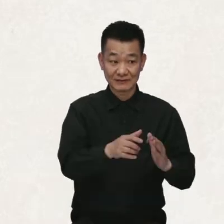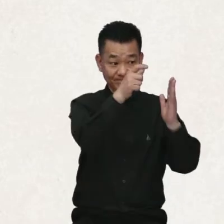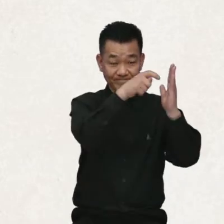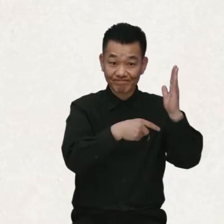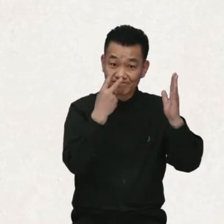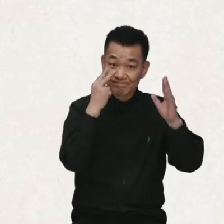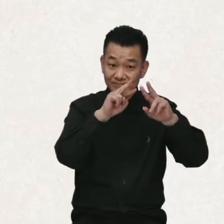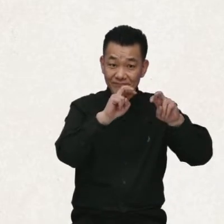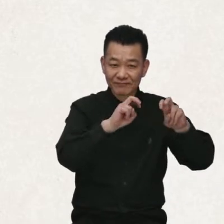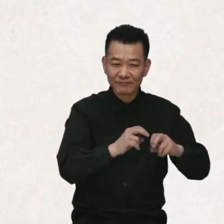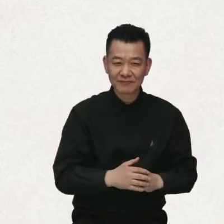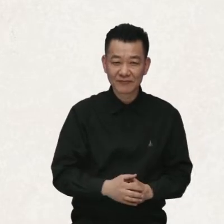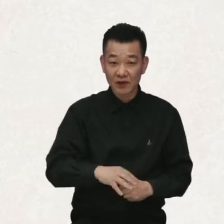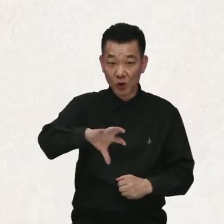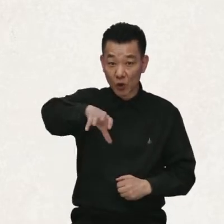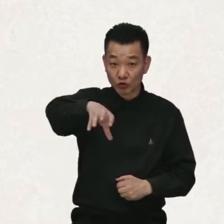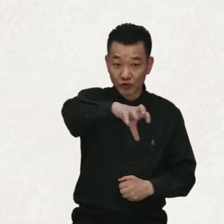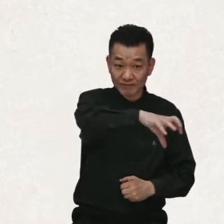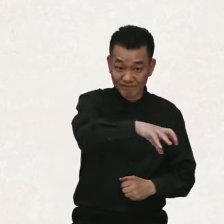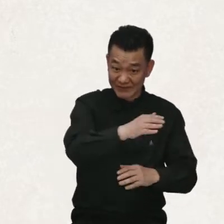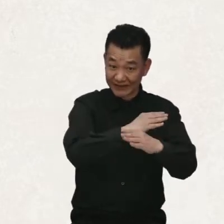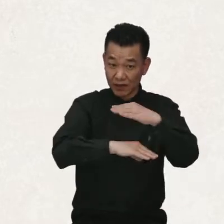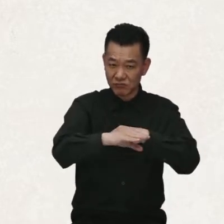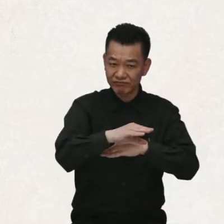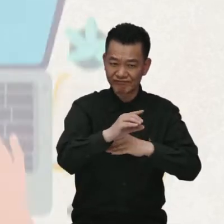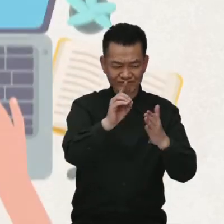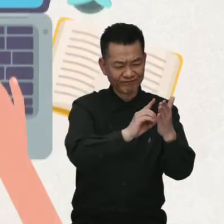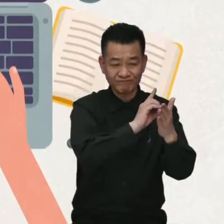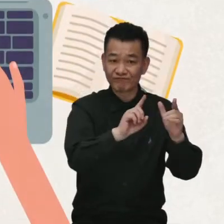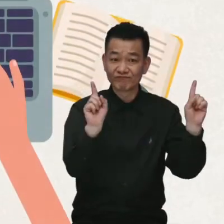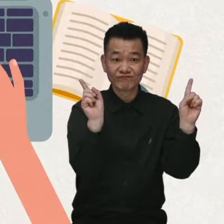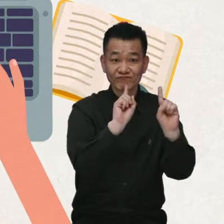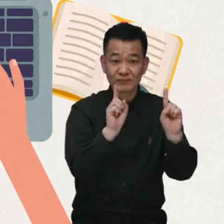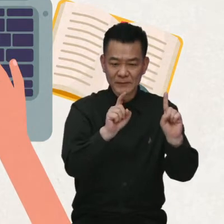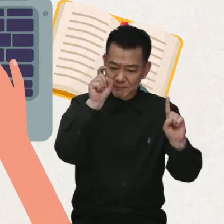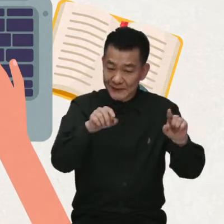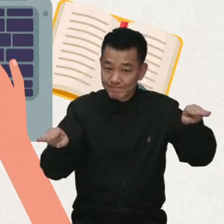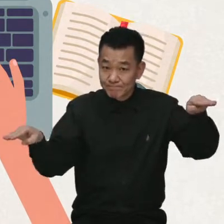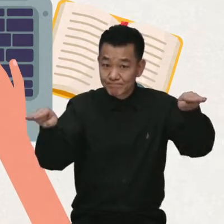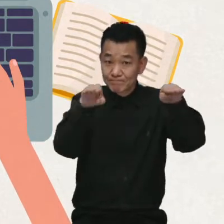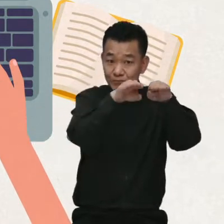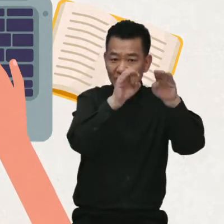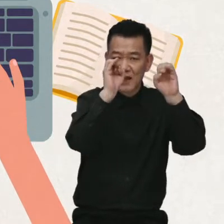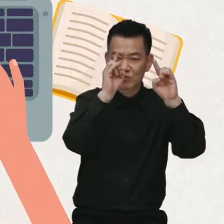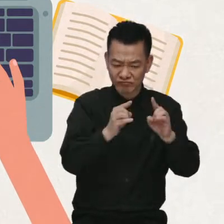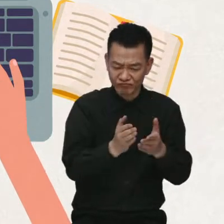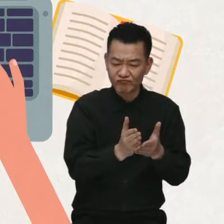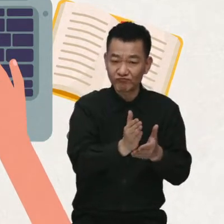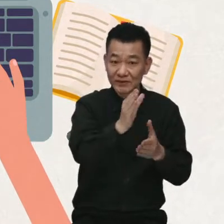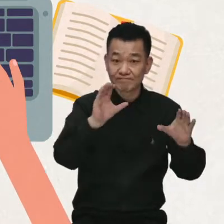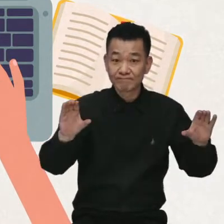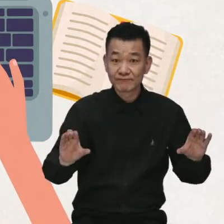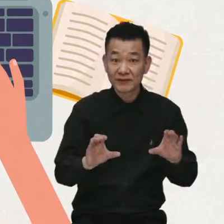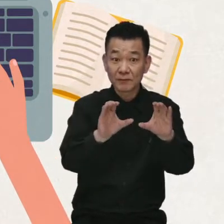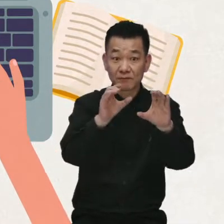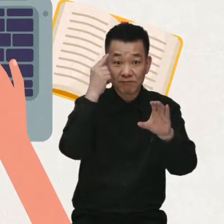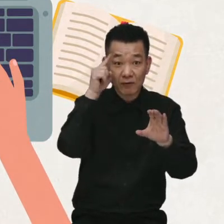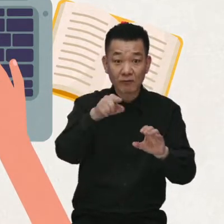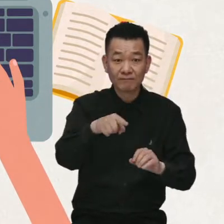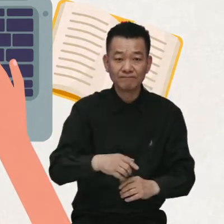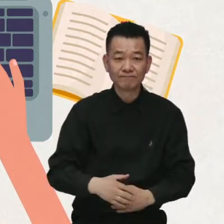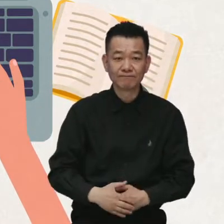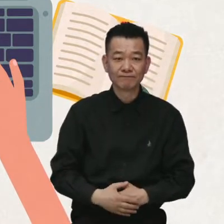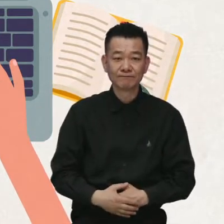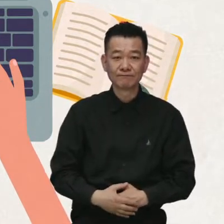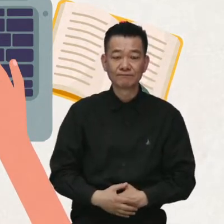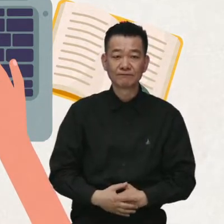If we look at the article, in order for persons with disabilities to realize their rights to education without discrimination and